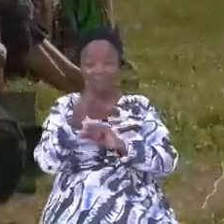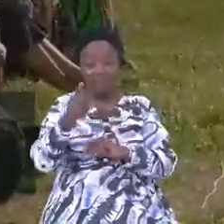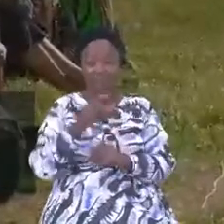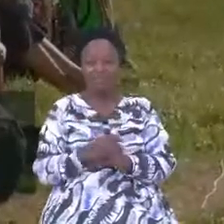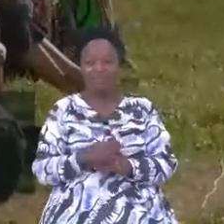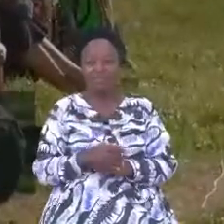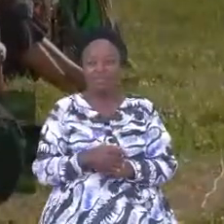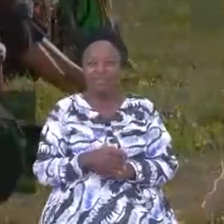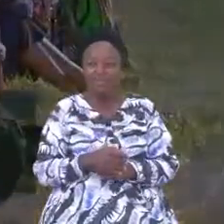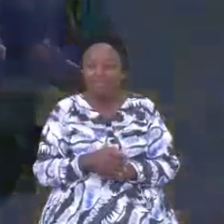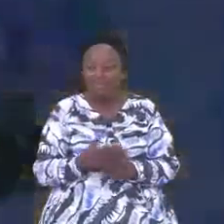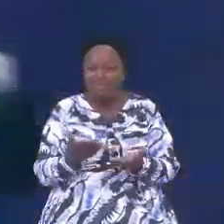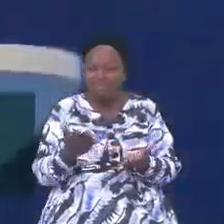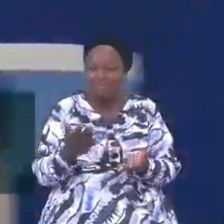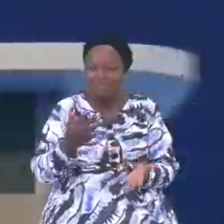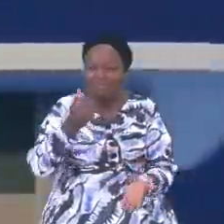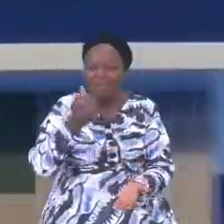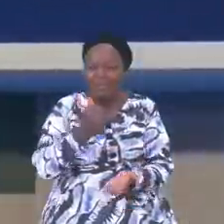Amen. Amen.